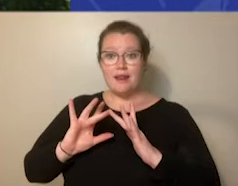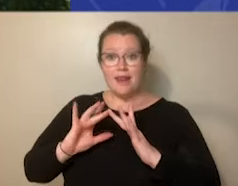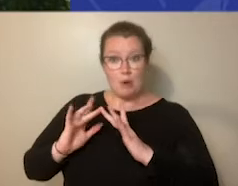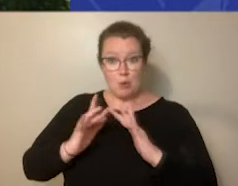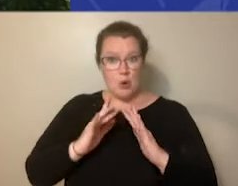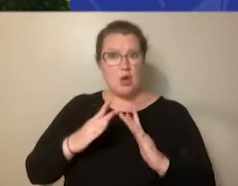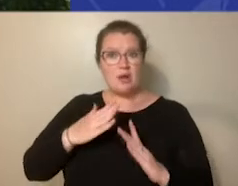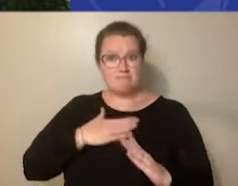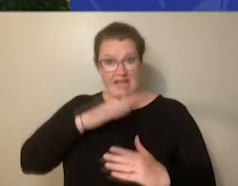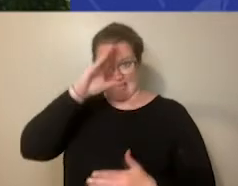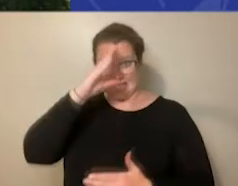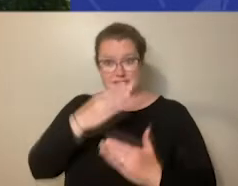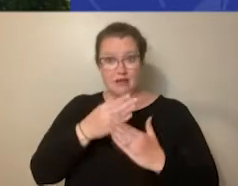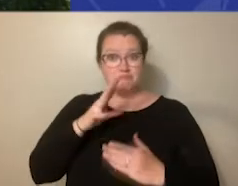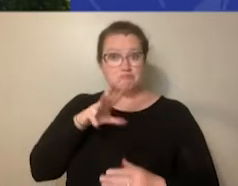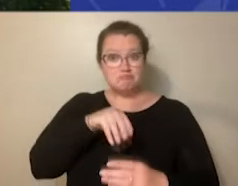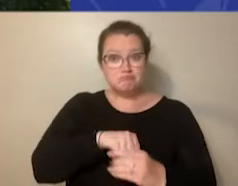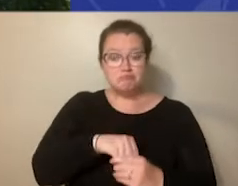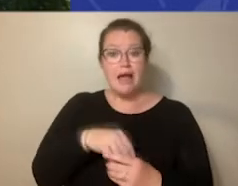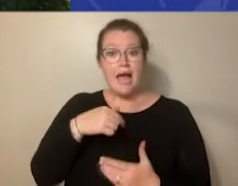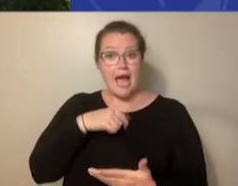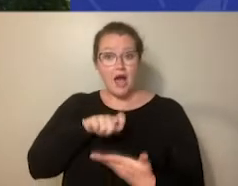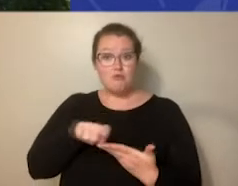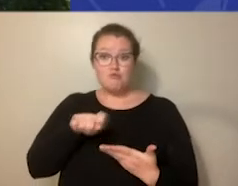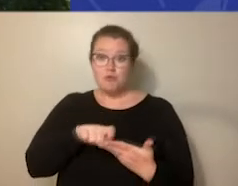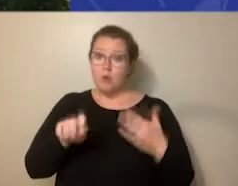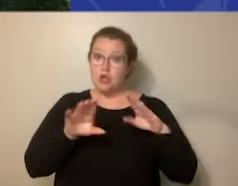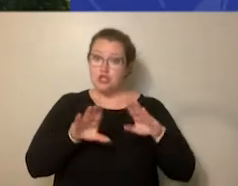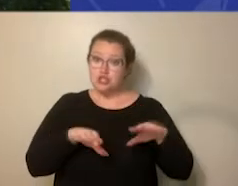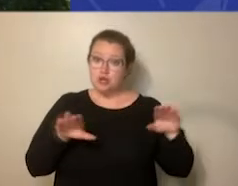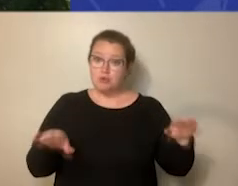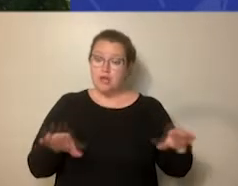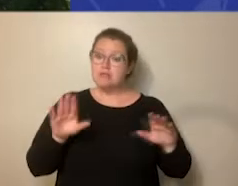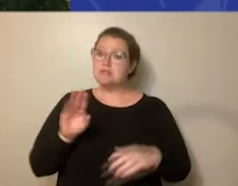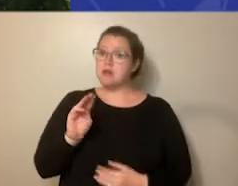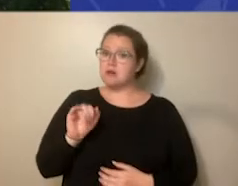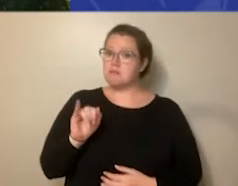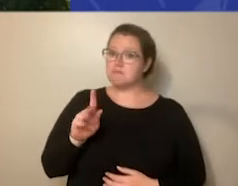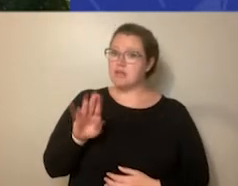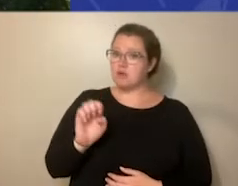ago, and wrote a Children's Miracle Network song.